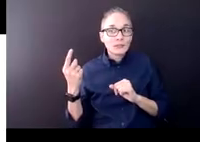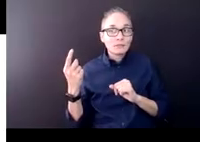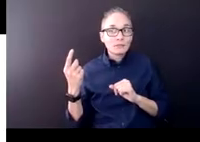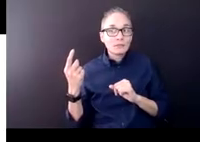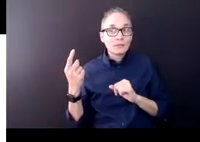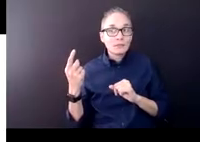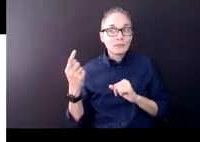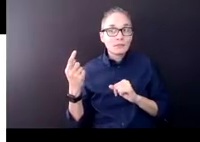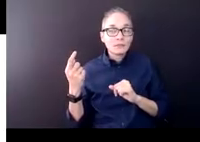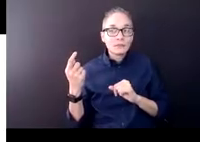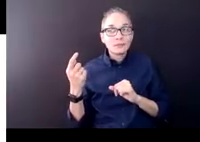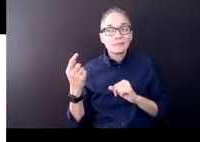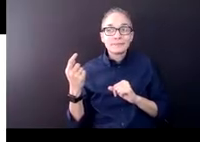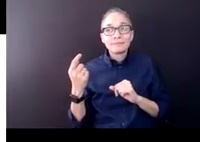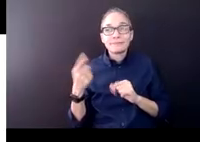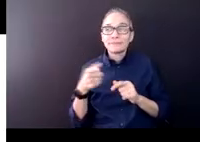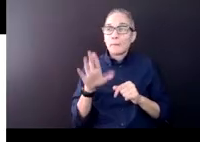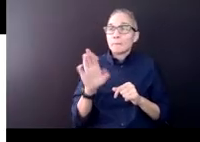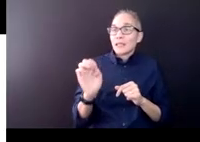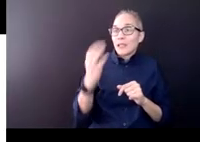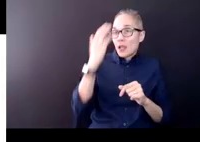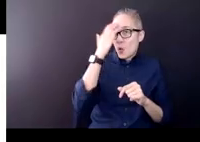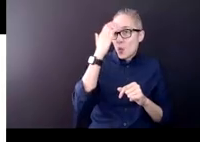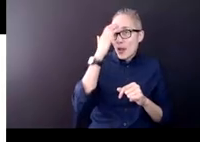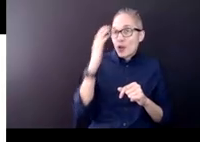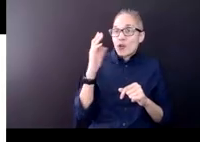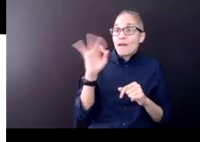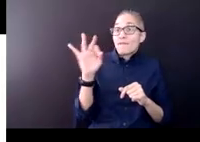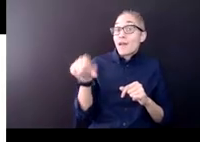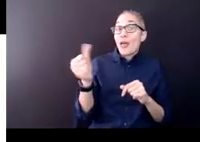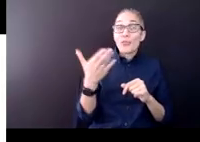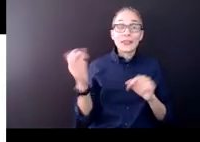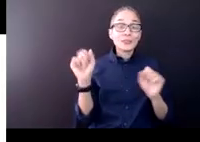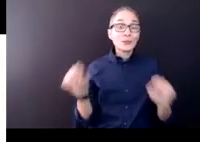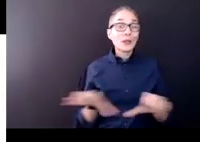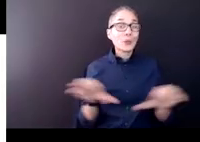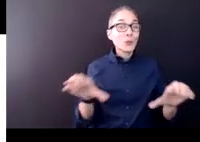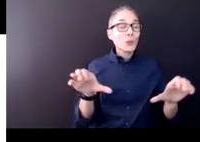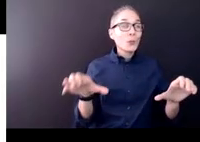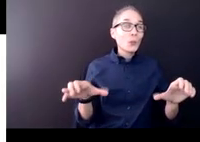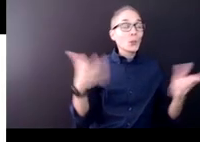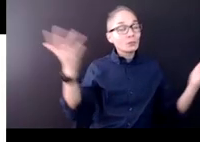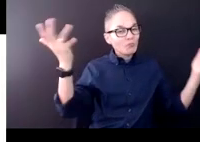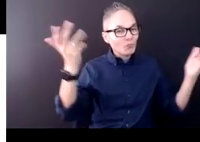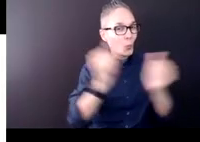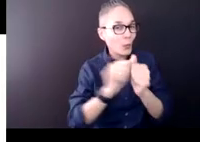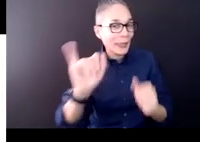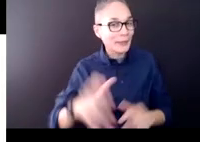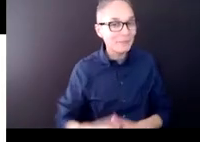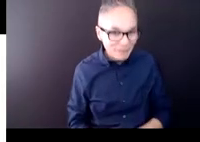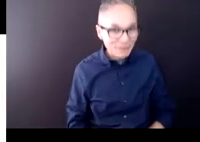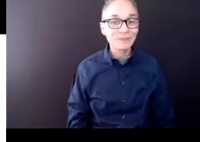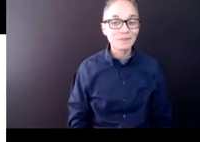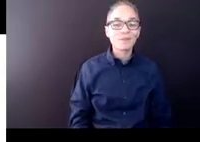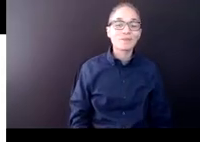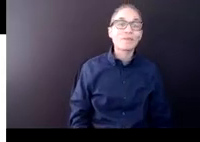for you to be aware of other things that you can do, other activities that you can do.